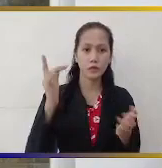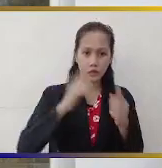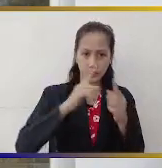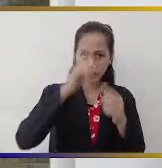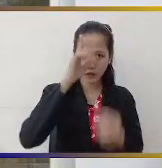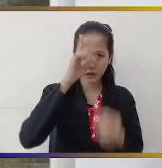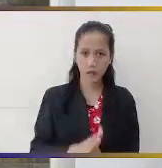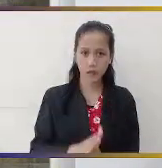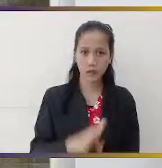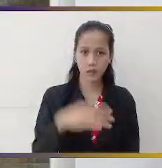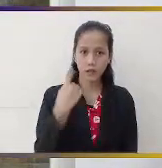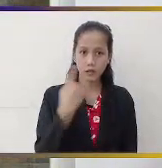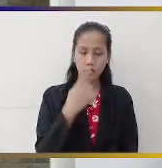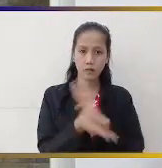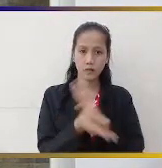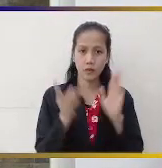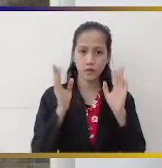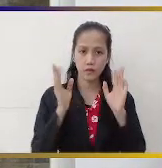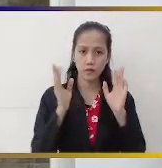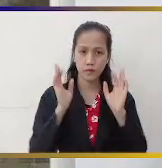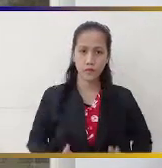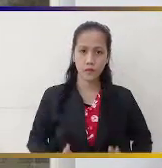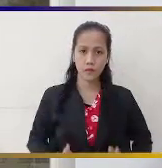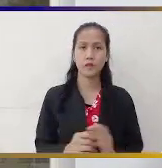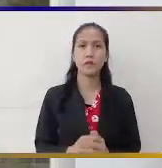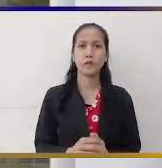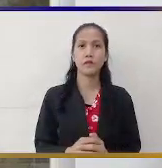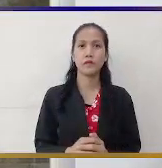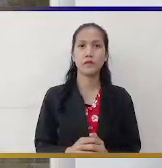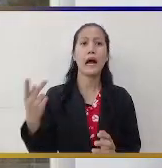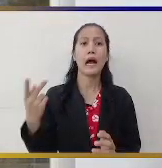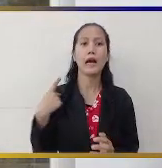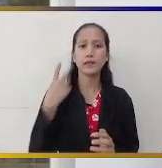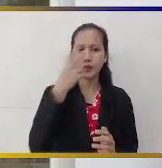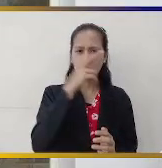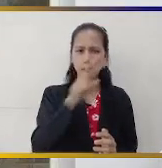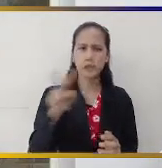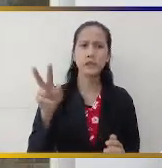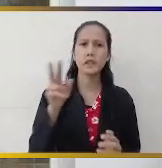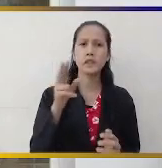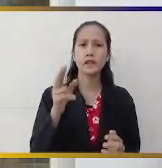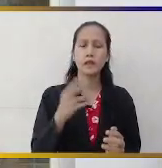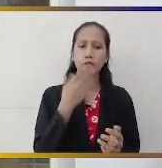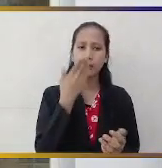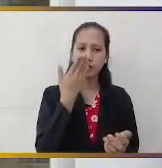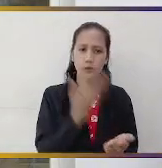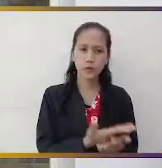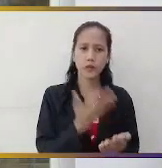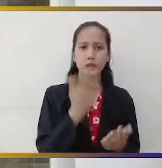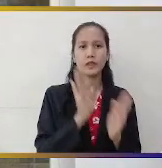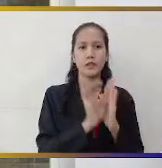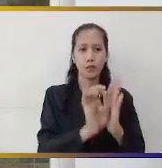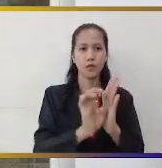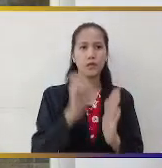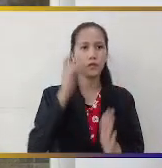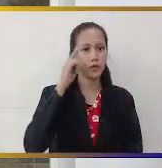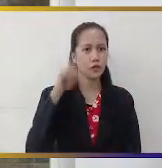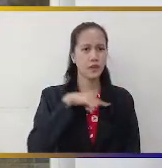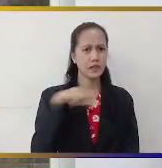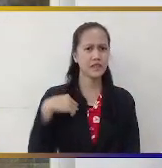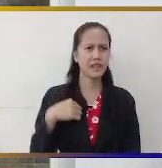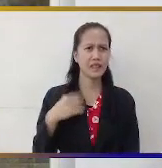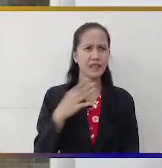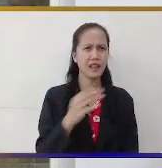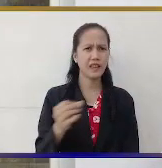dwell among us. We got to see this great example. He established his church. Then he was crucified. He